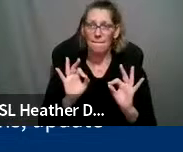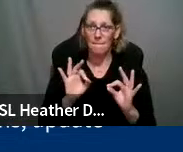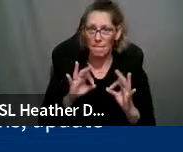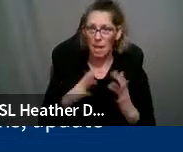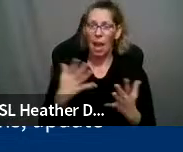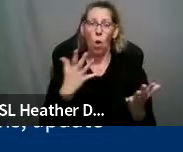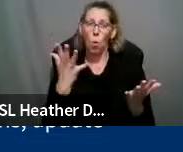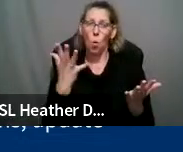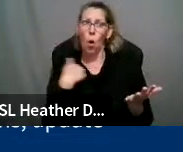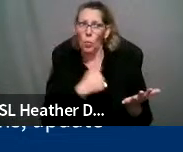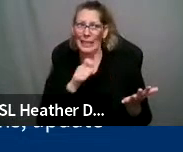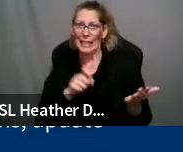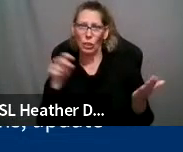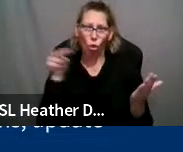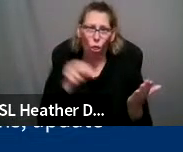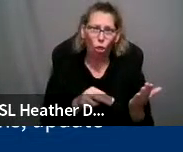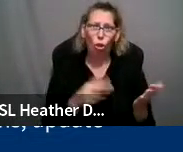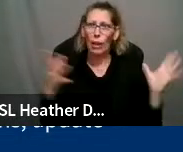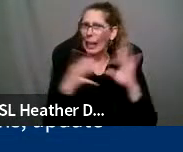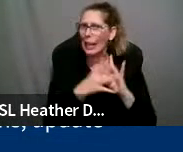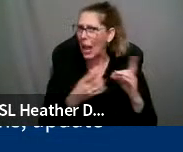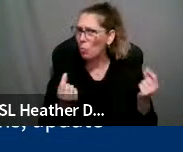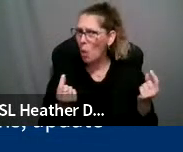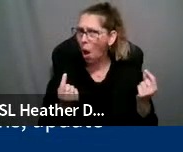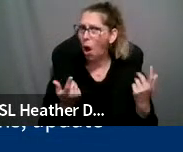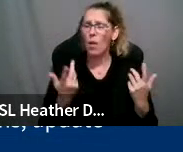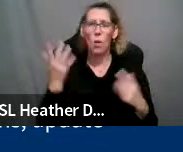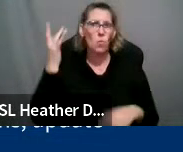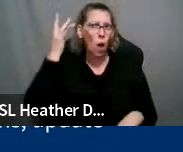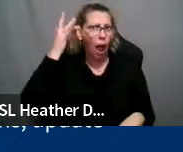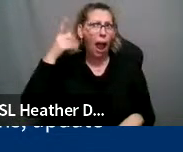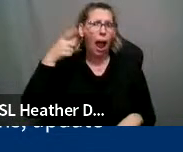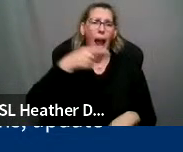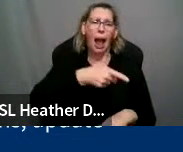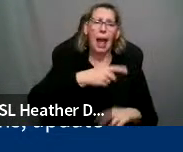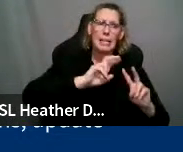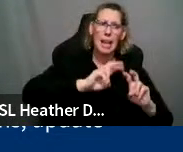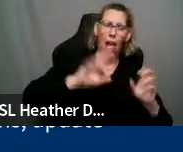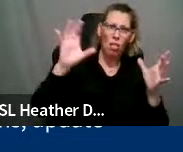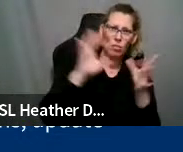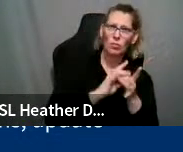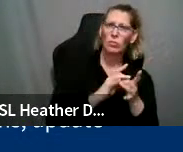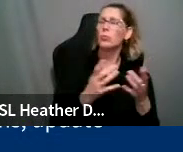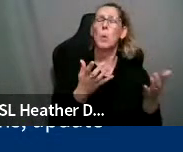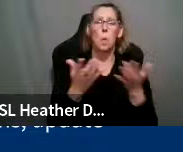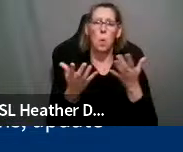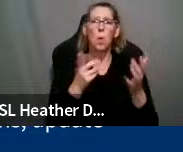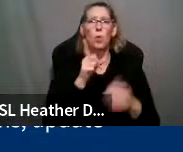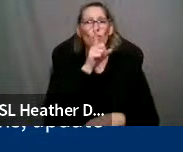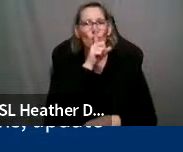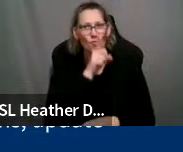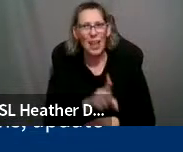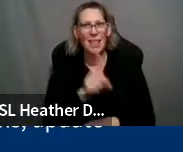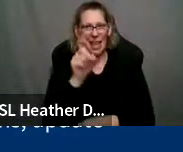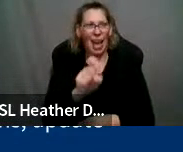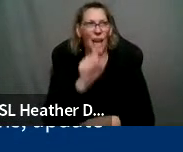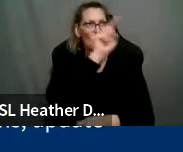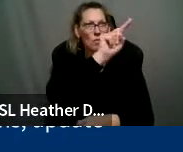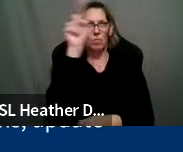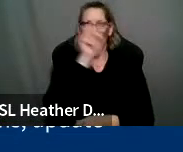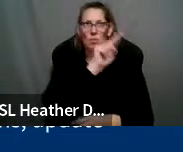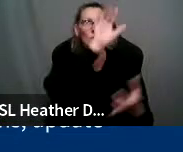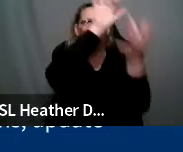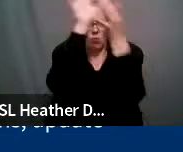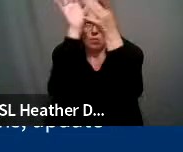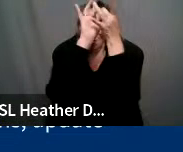be looking, what the connection is to the analysis. Really connect all the dots for us so that we